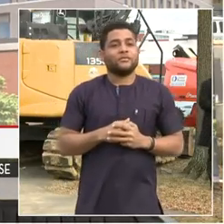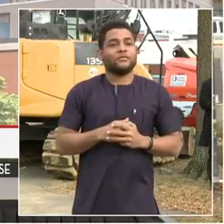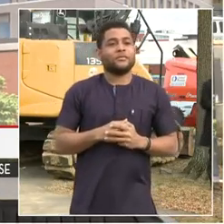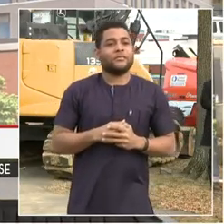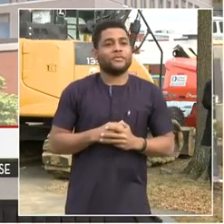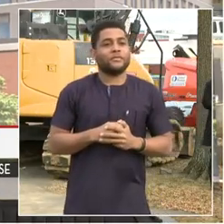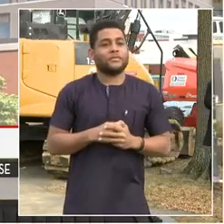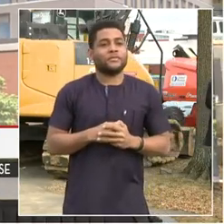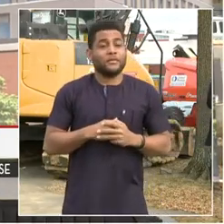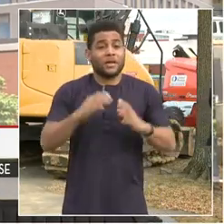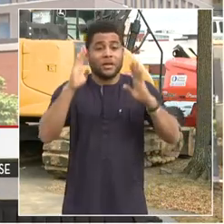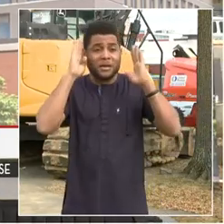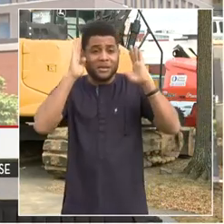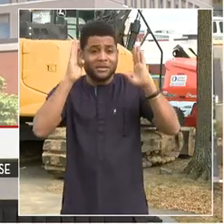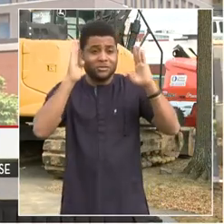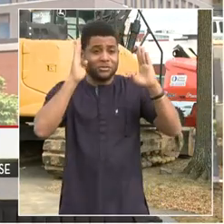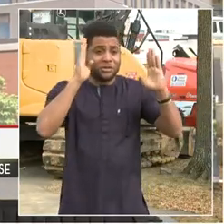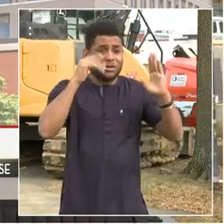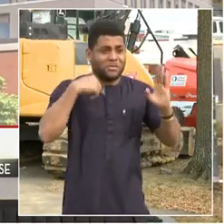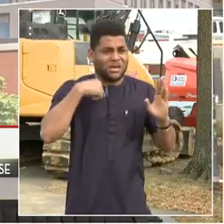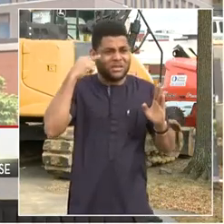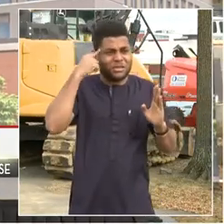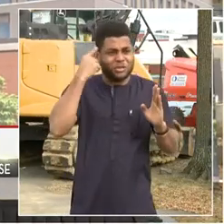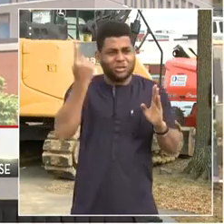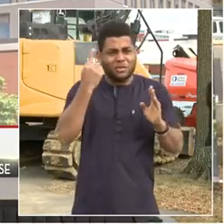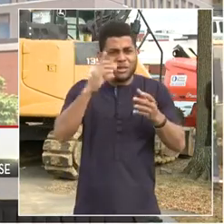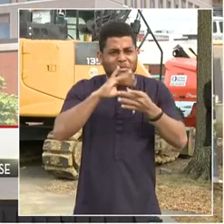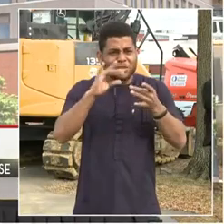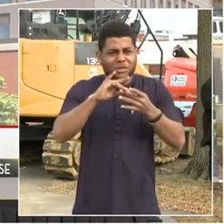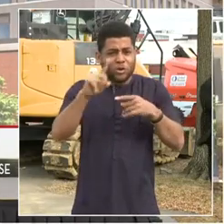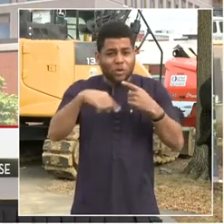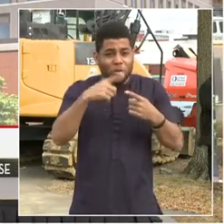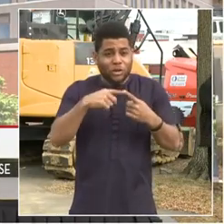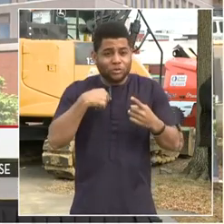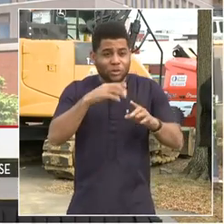think anybody mentioned when we were going to open.